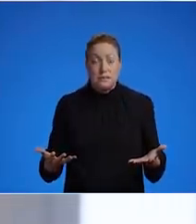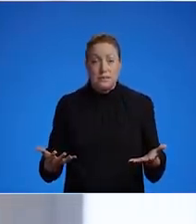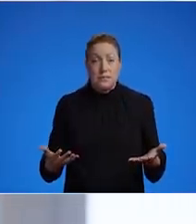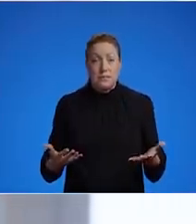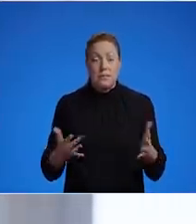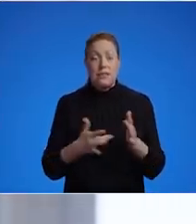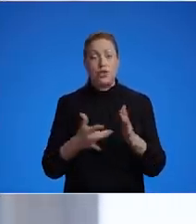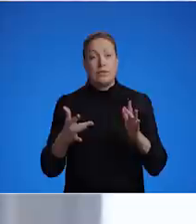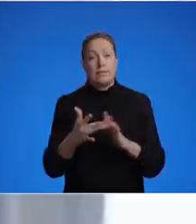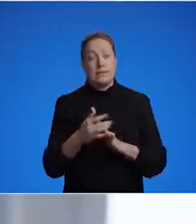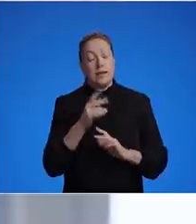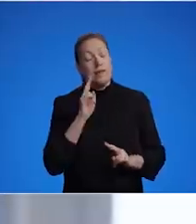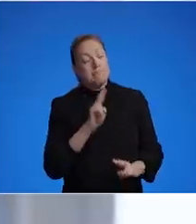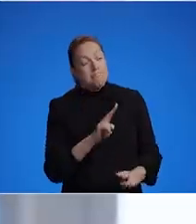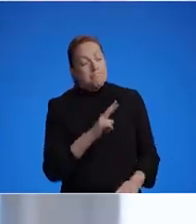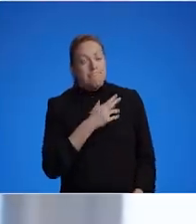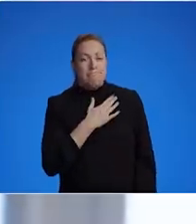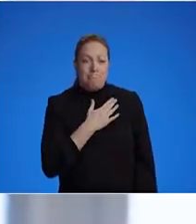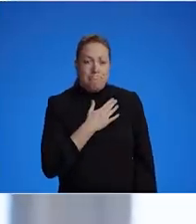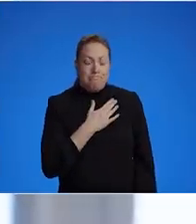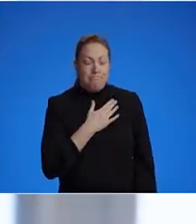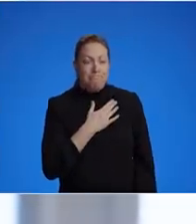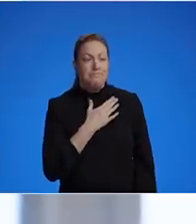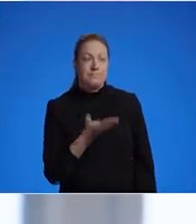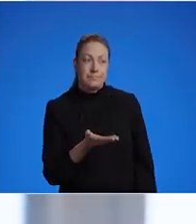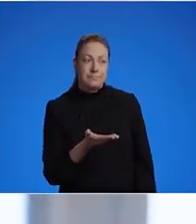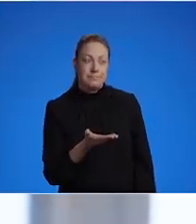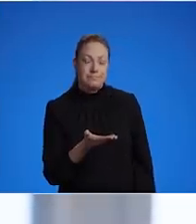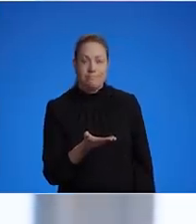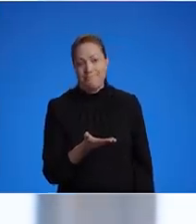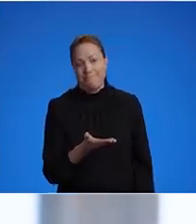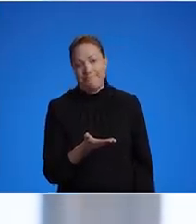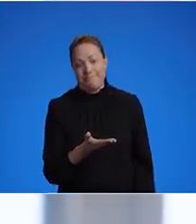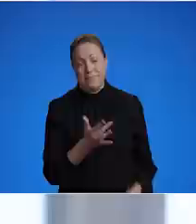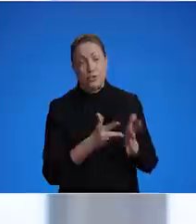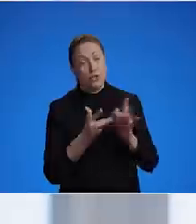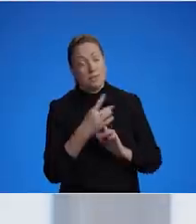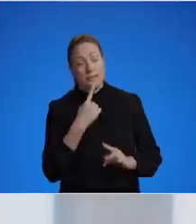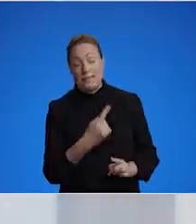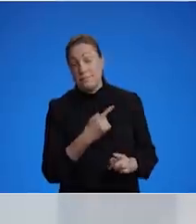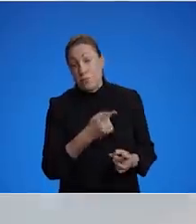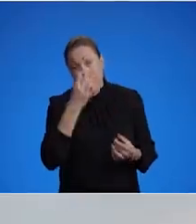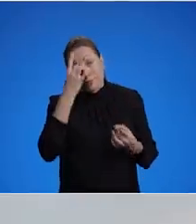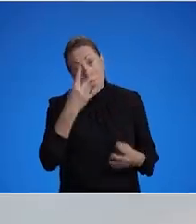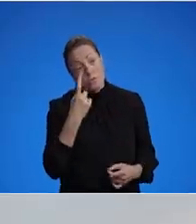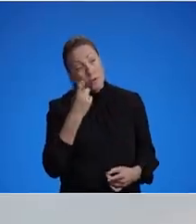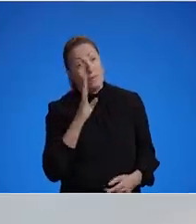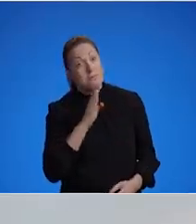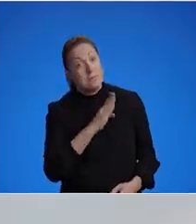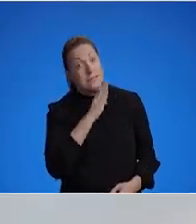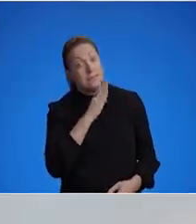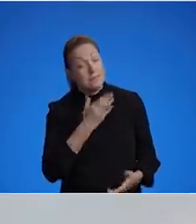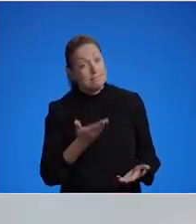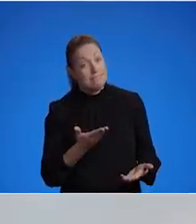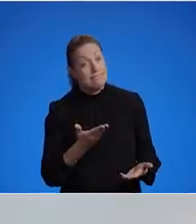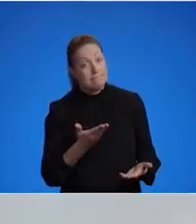Jesus looked steadily at him and loved him. And he said, There is one thing